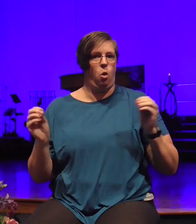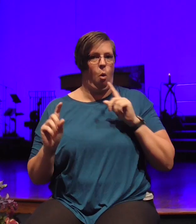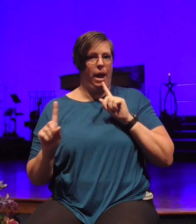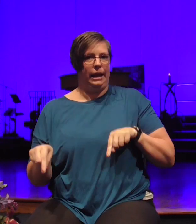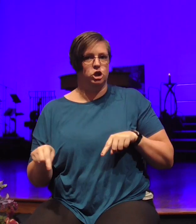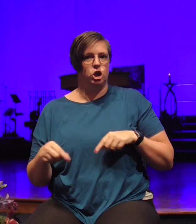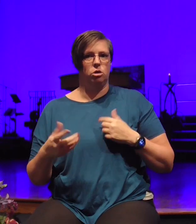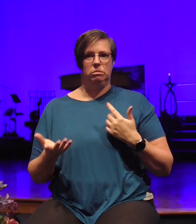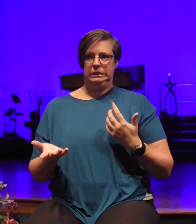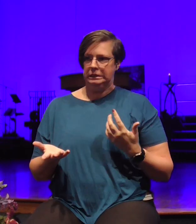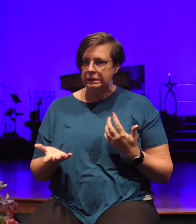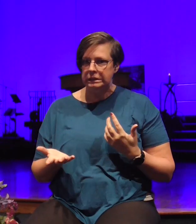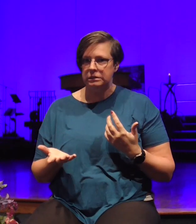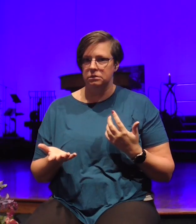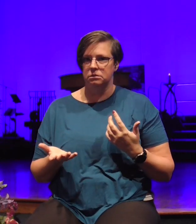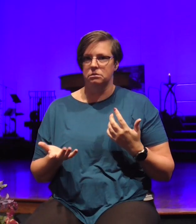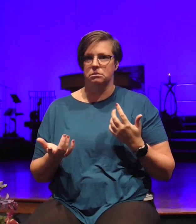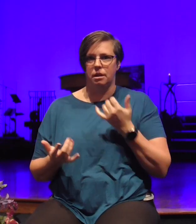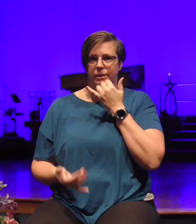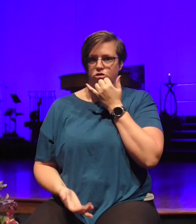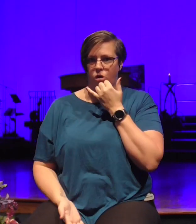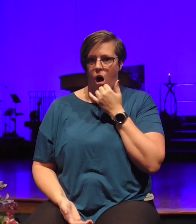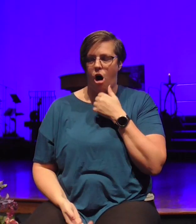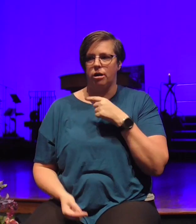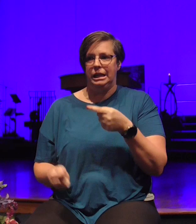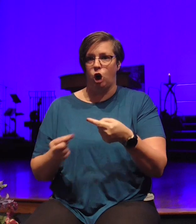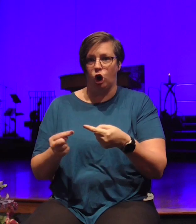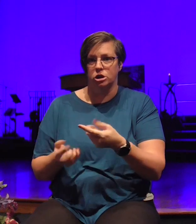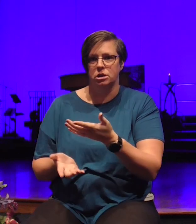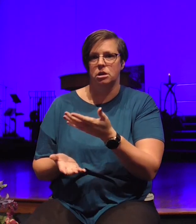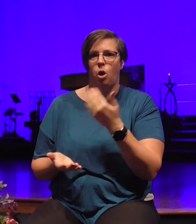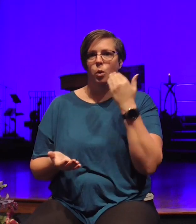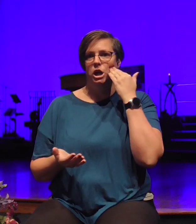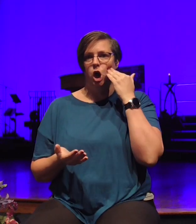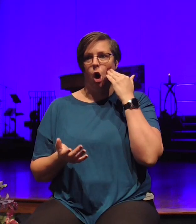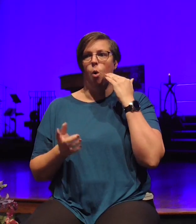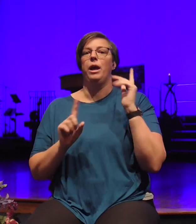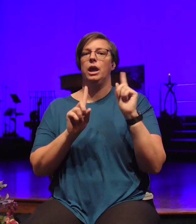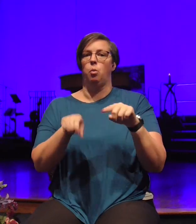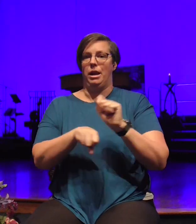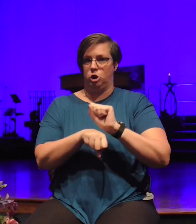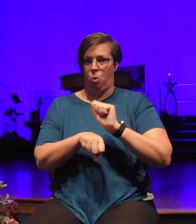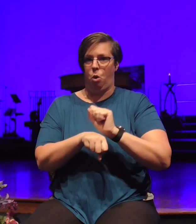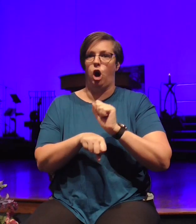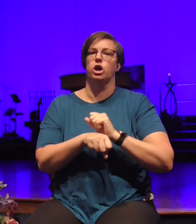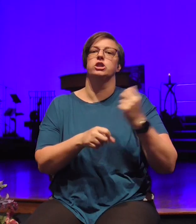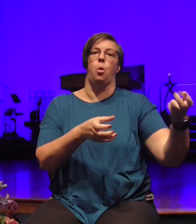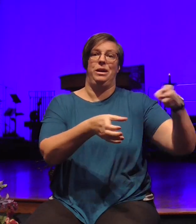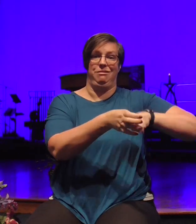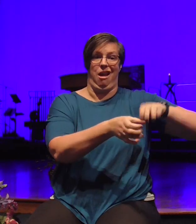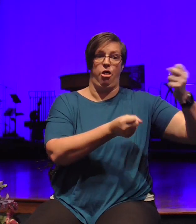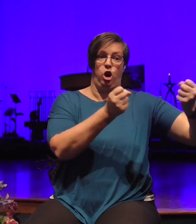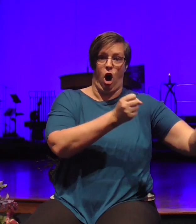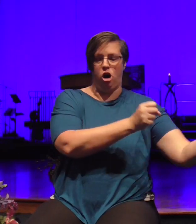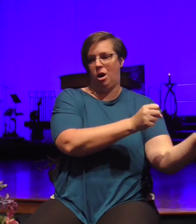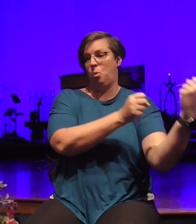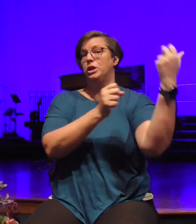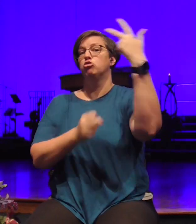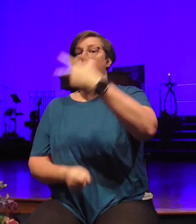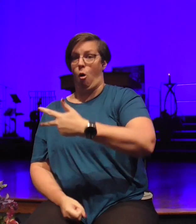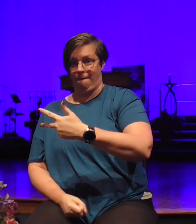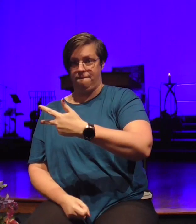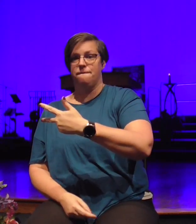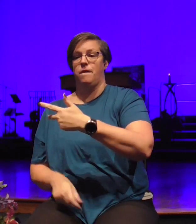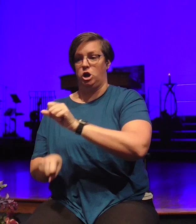we got kind of concerned that something was wrong or that he'd been hurt. We knew that he'd been at his workplace, so we got in our cars and we headed to where his workplace